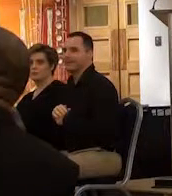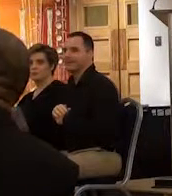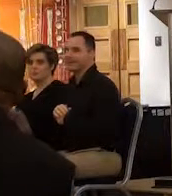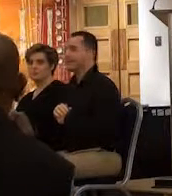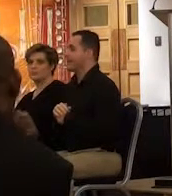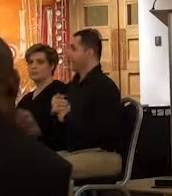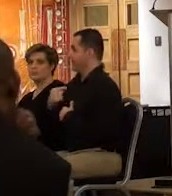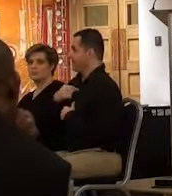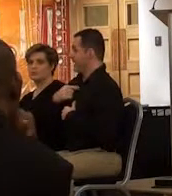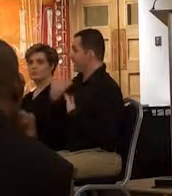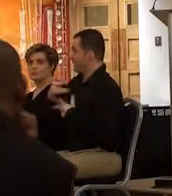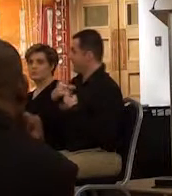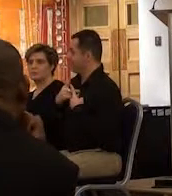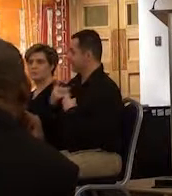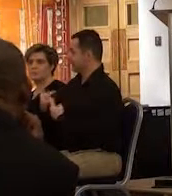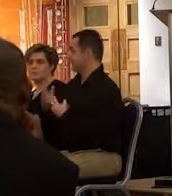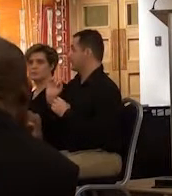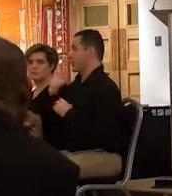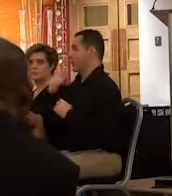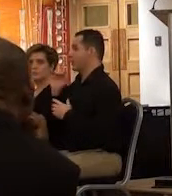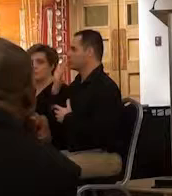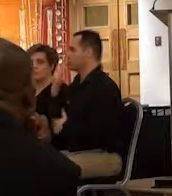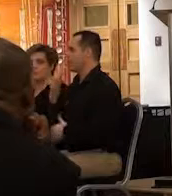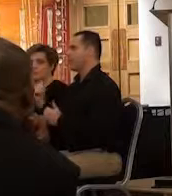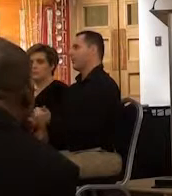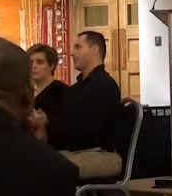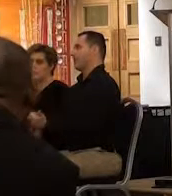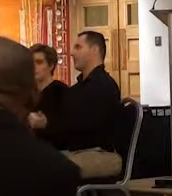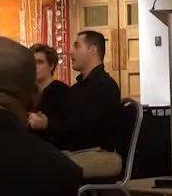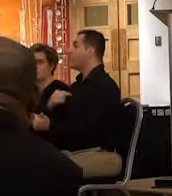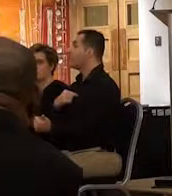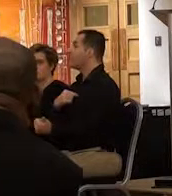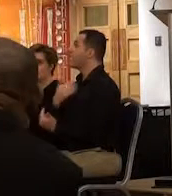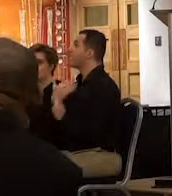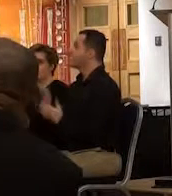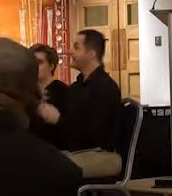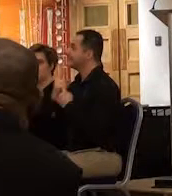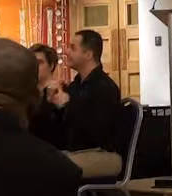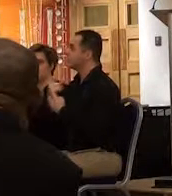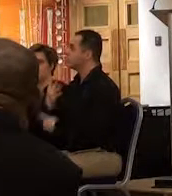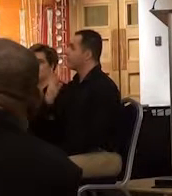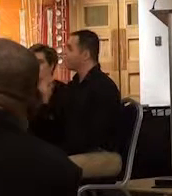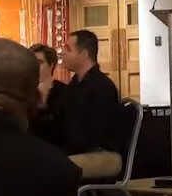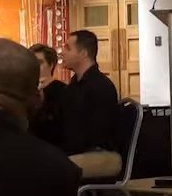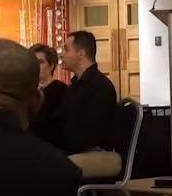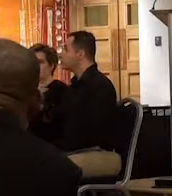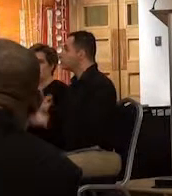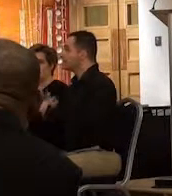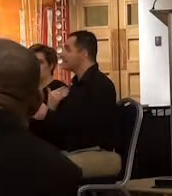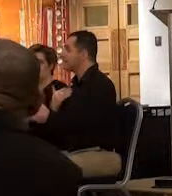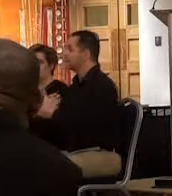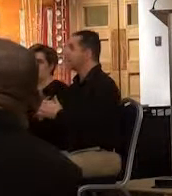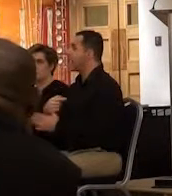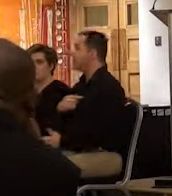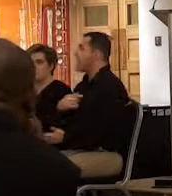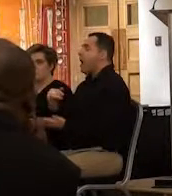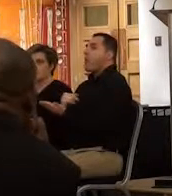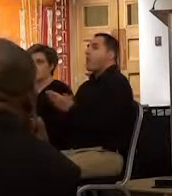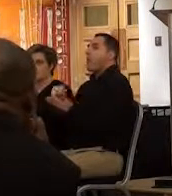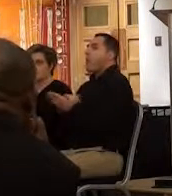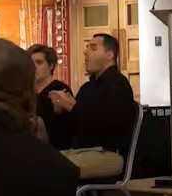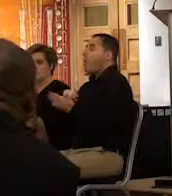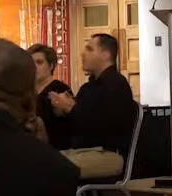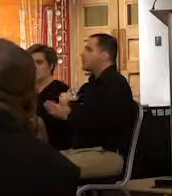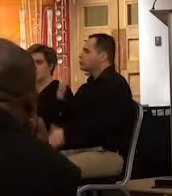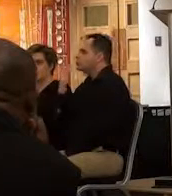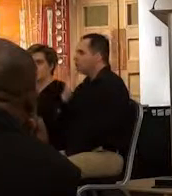I was a visitor to your school. Thank you for that. I've taught for 42 years, and I'm simply appalled that schools aren't all like yours. It's so